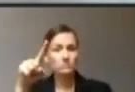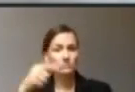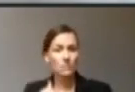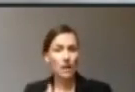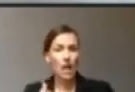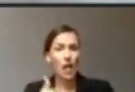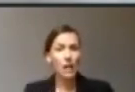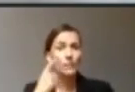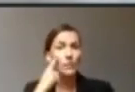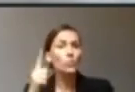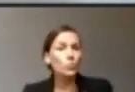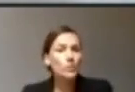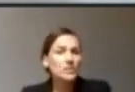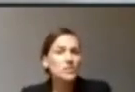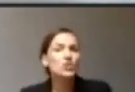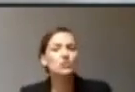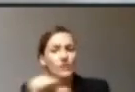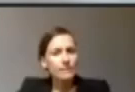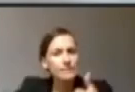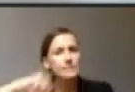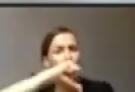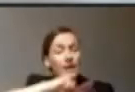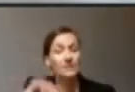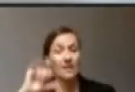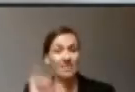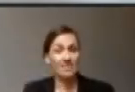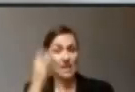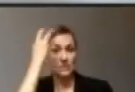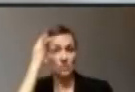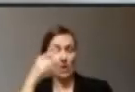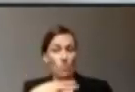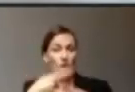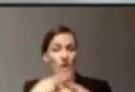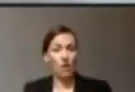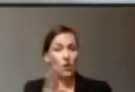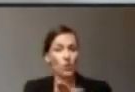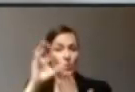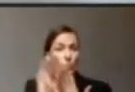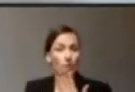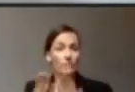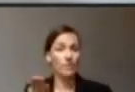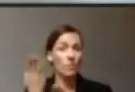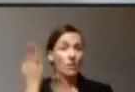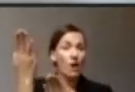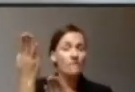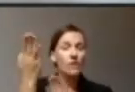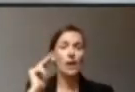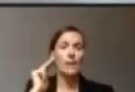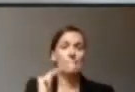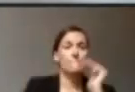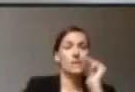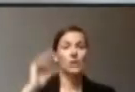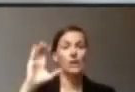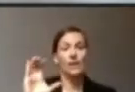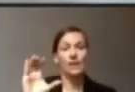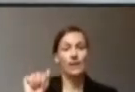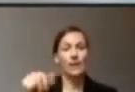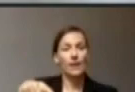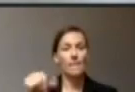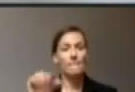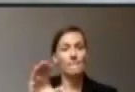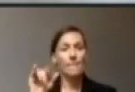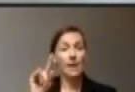research and have input into the science. You know, that's what we call the curriculum that we offer, the building your capacity curriculum. We're